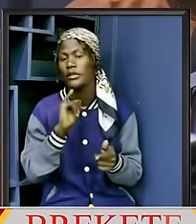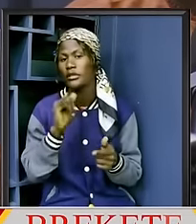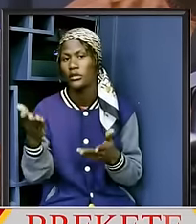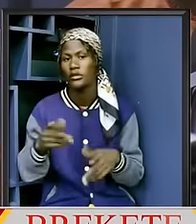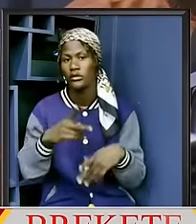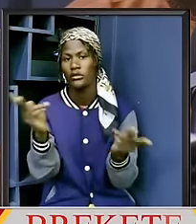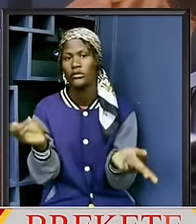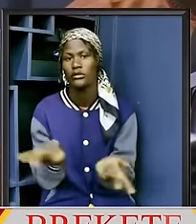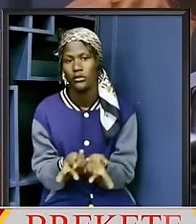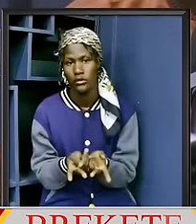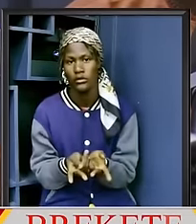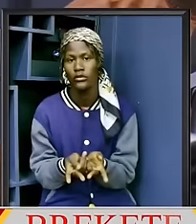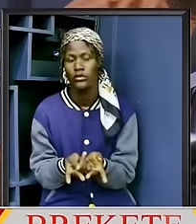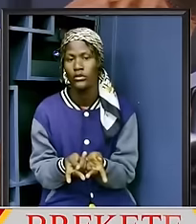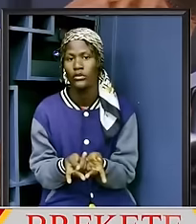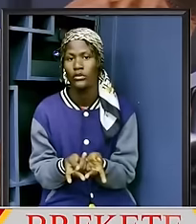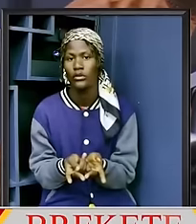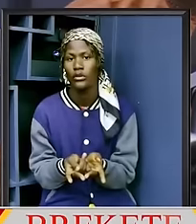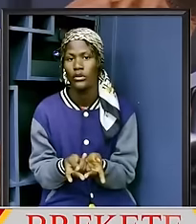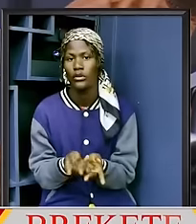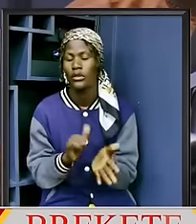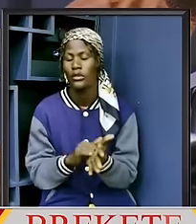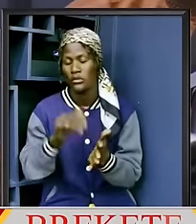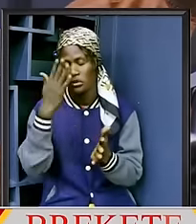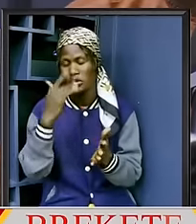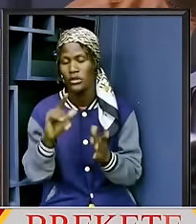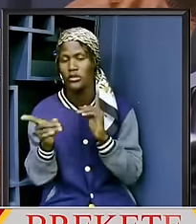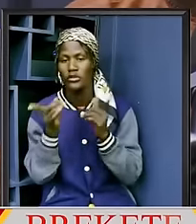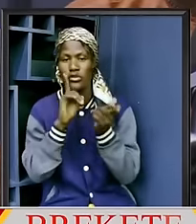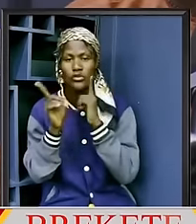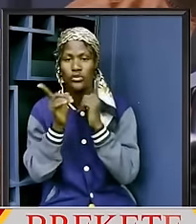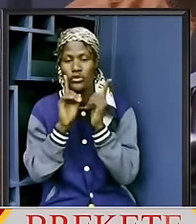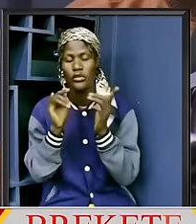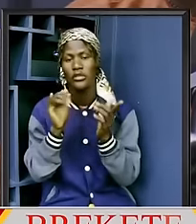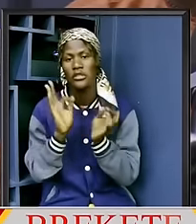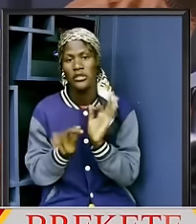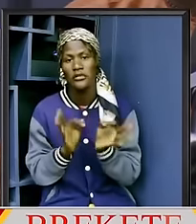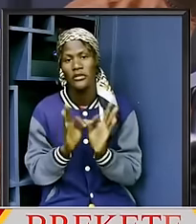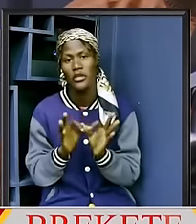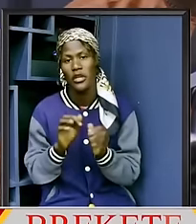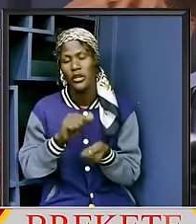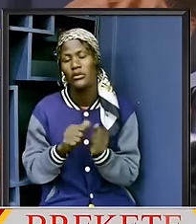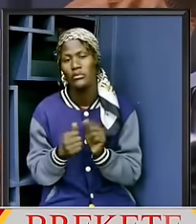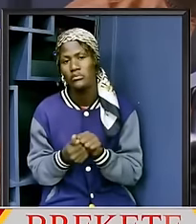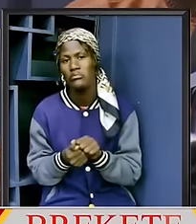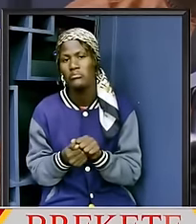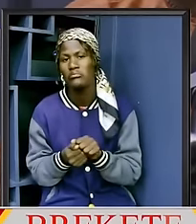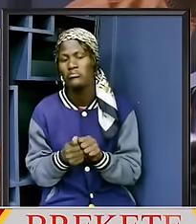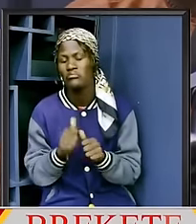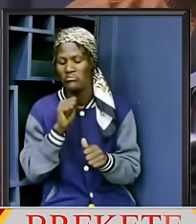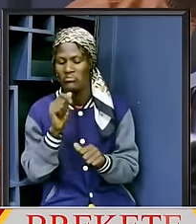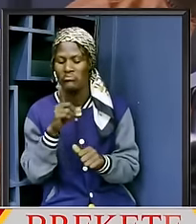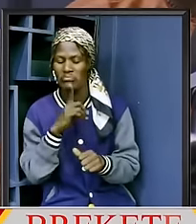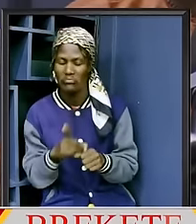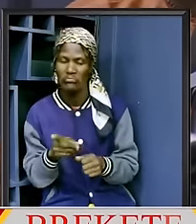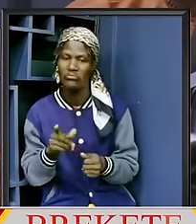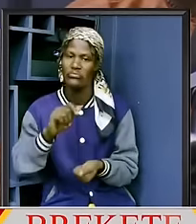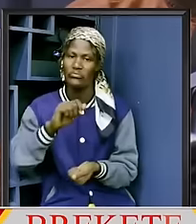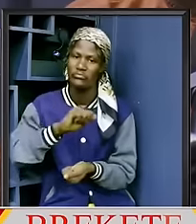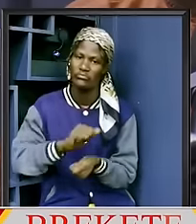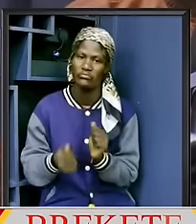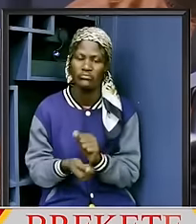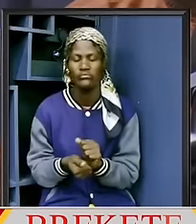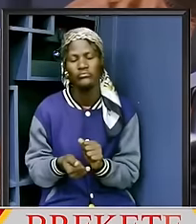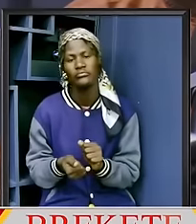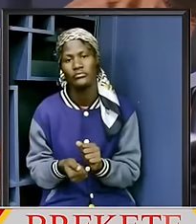and I want them to come so that while she's talking, if there's anything that is not correct, they would say their own side. He now said that they